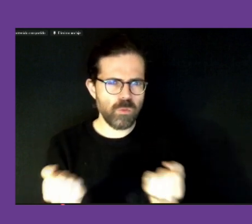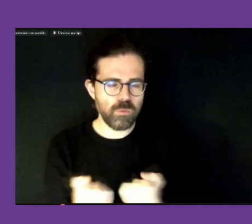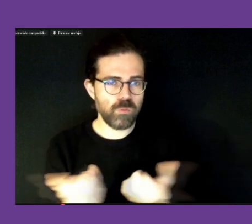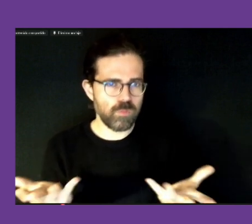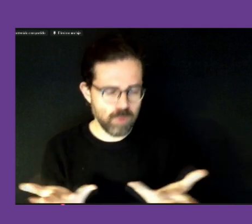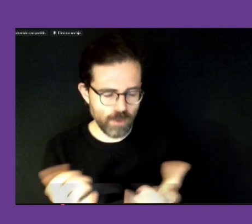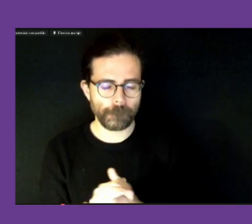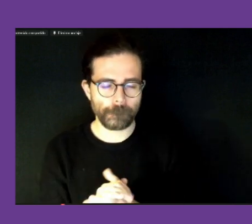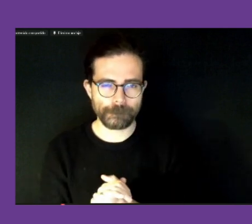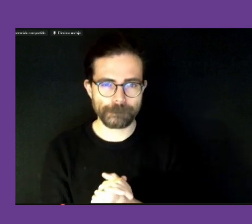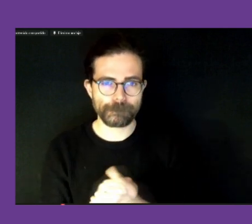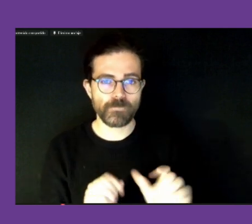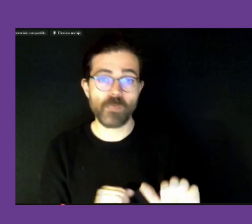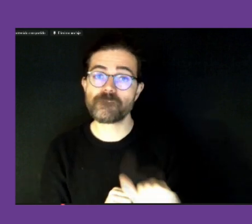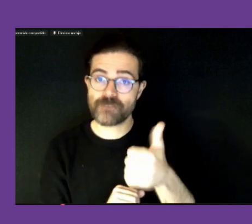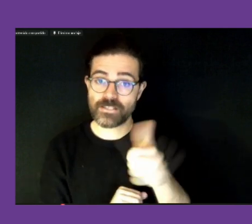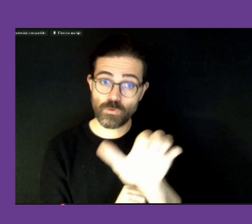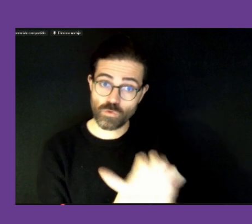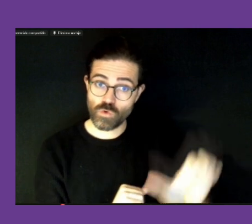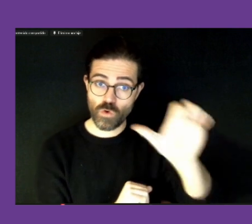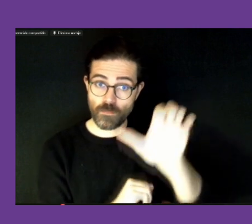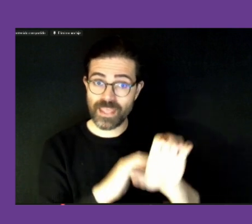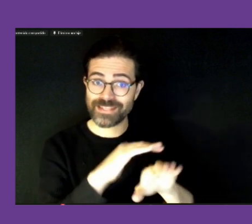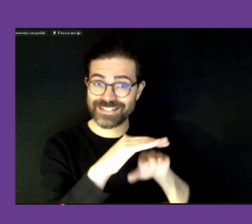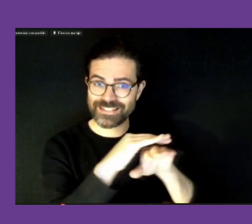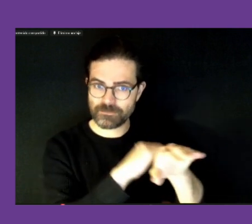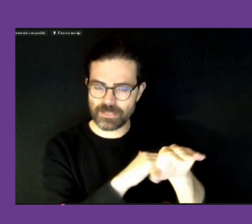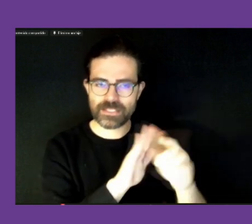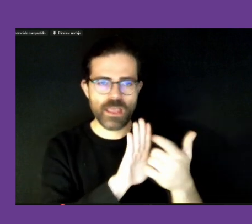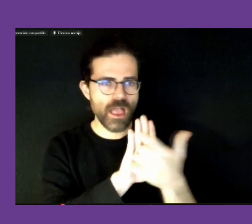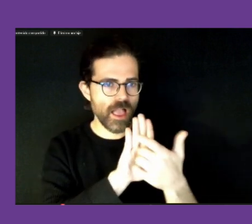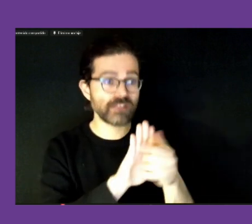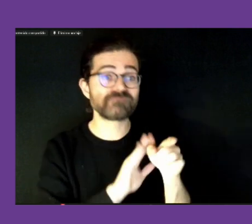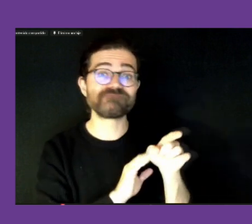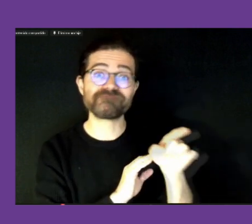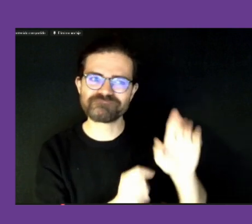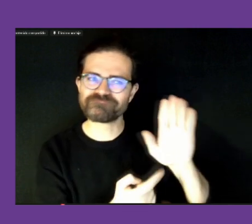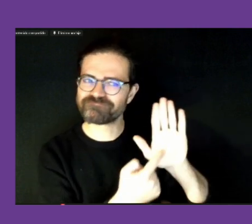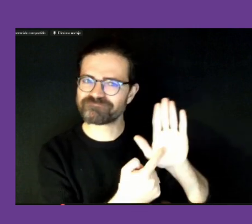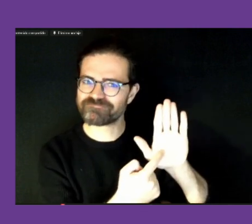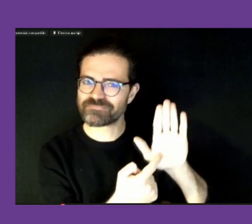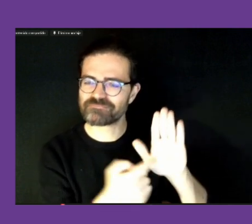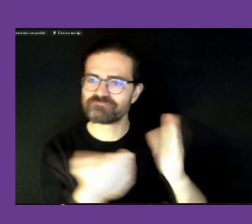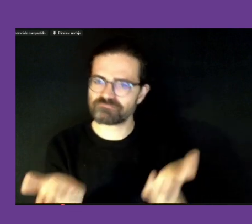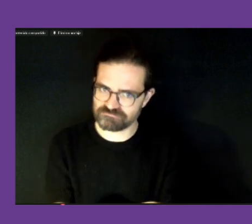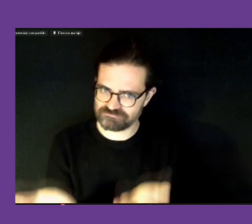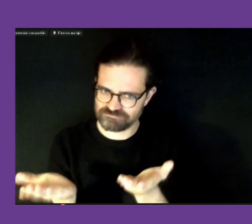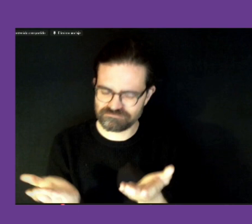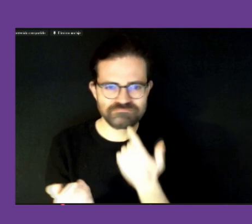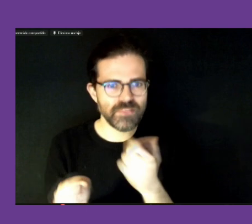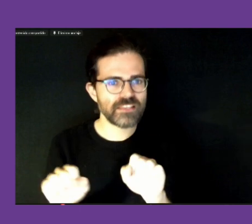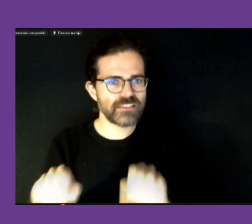the European Accessibility Act allows the different member states to decide if